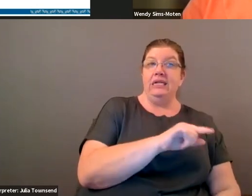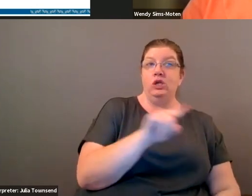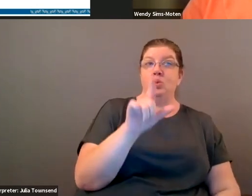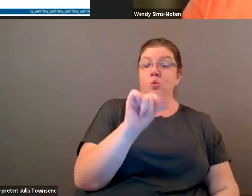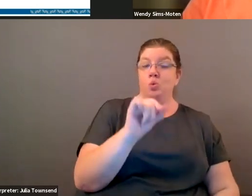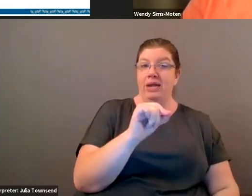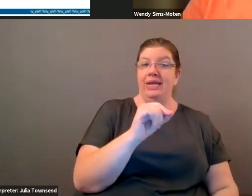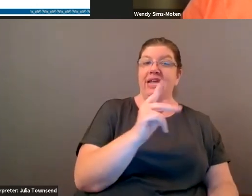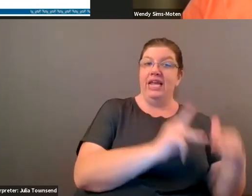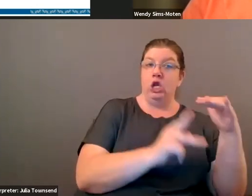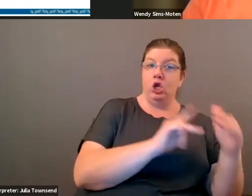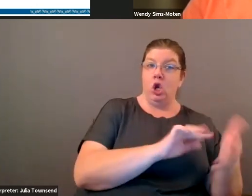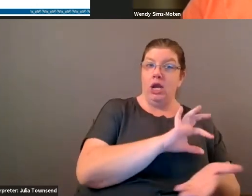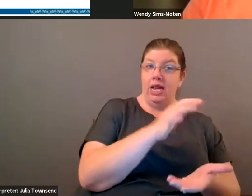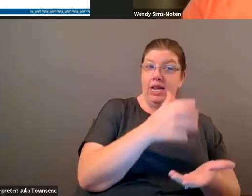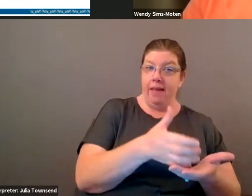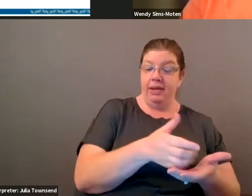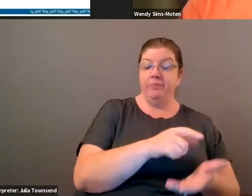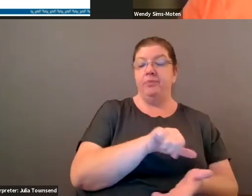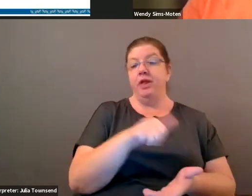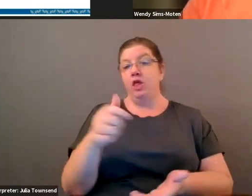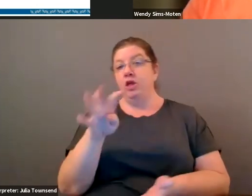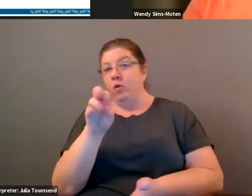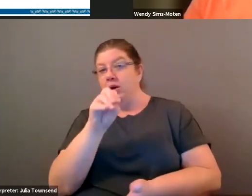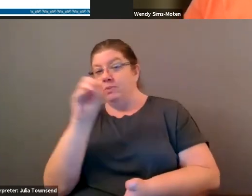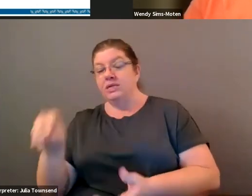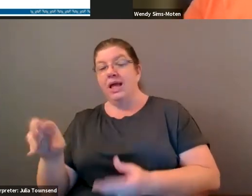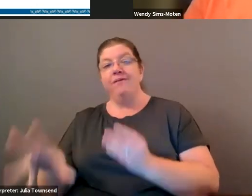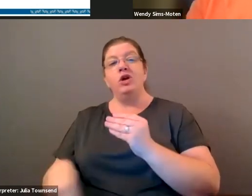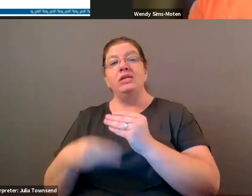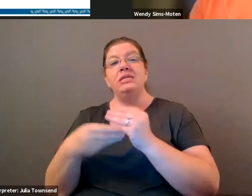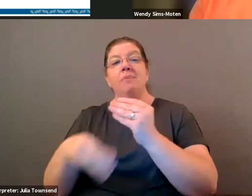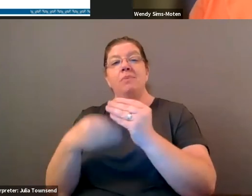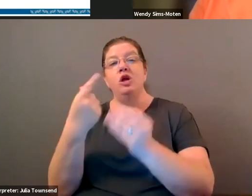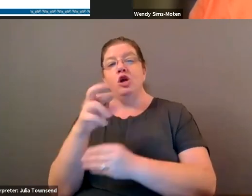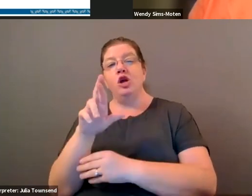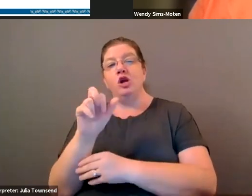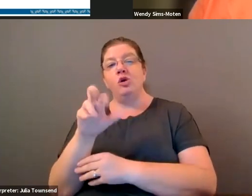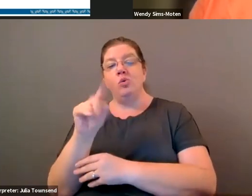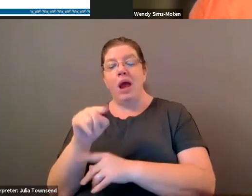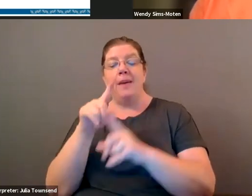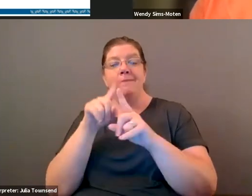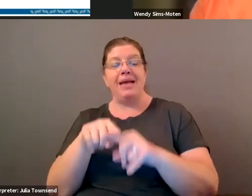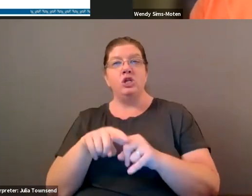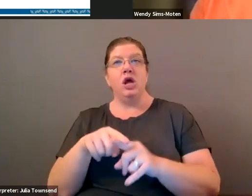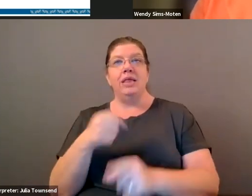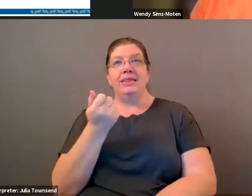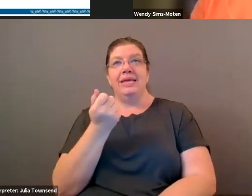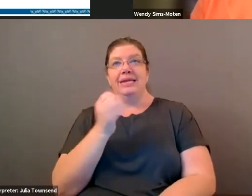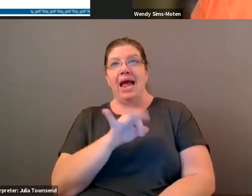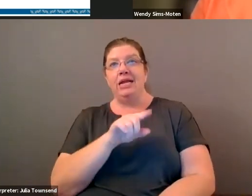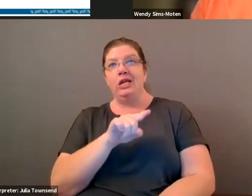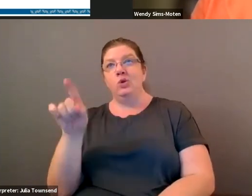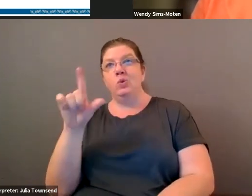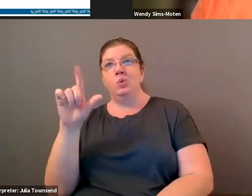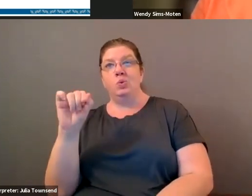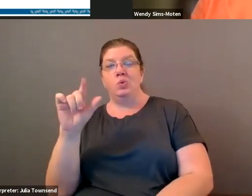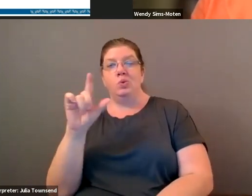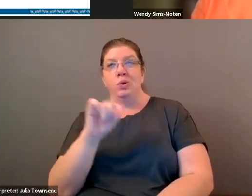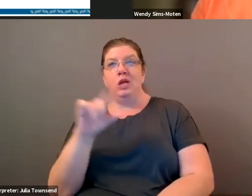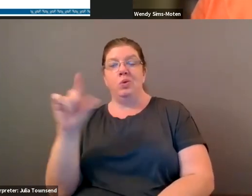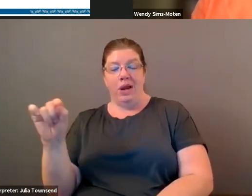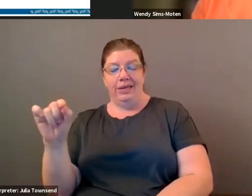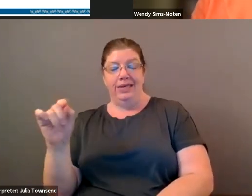And then the other 40% will be for supplemental grants based on the 1920 kindergarten enrollment, which would be